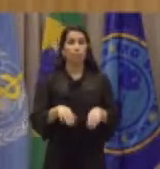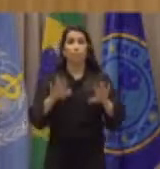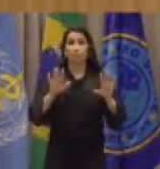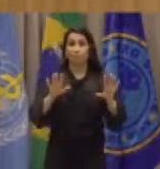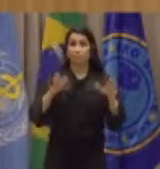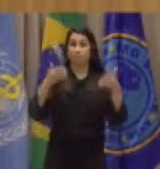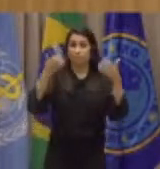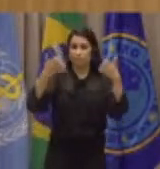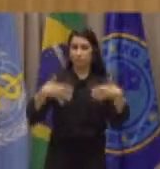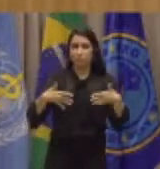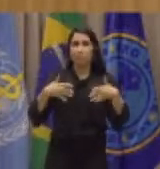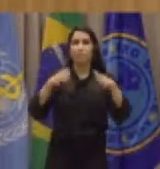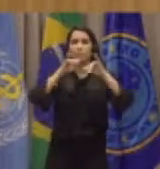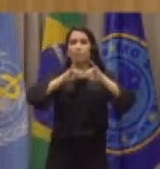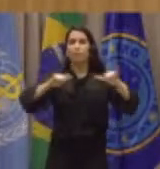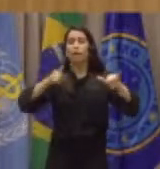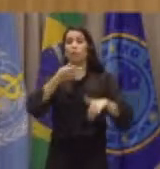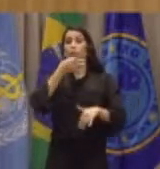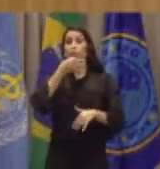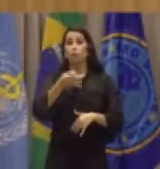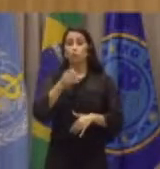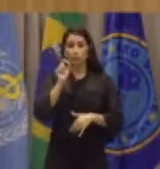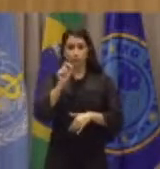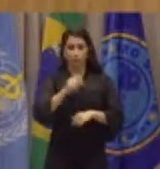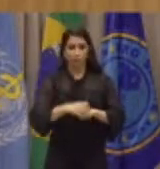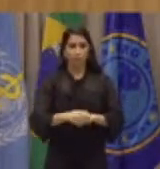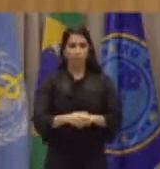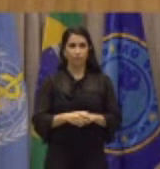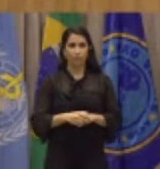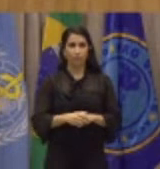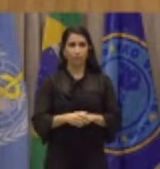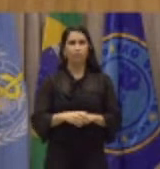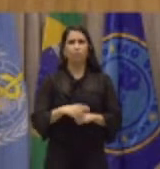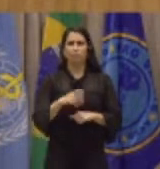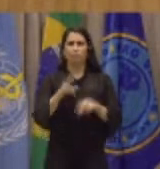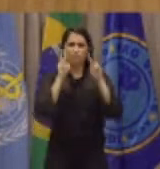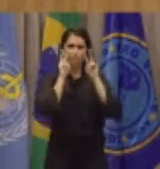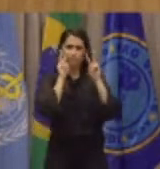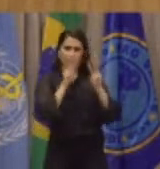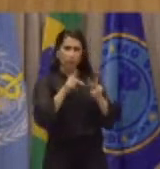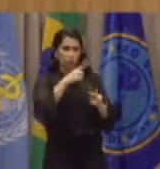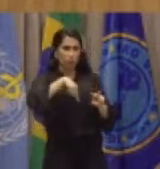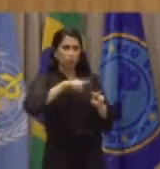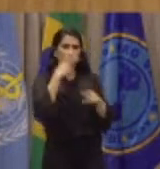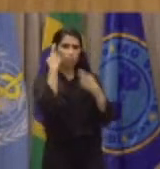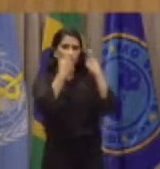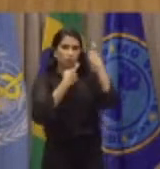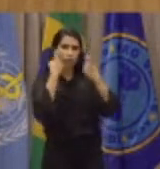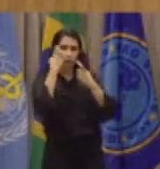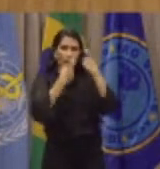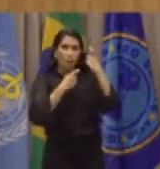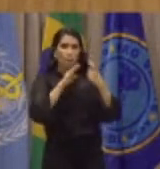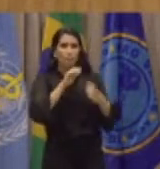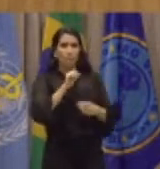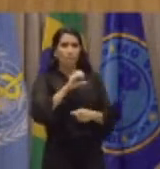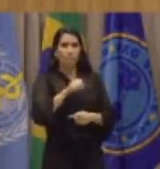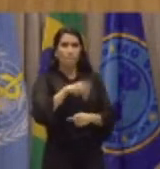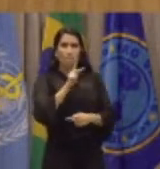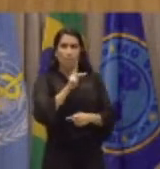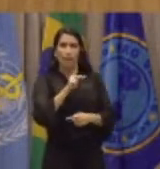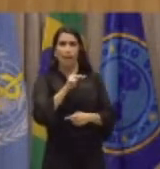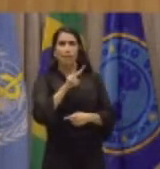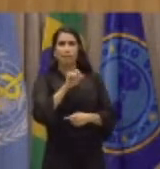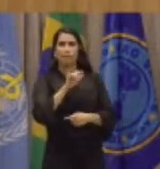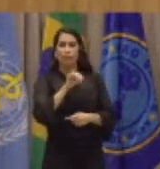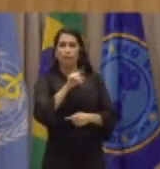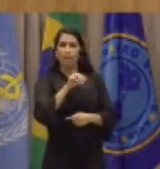I just want to give a suggestion. I have been